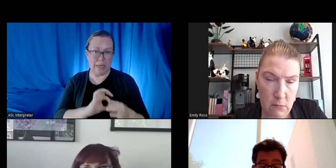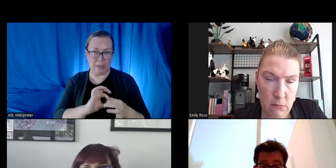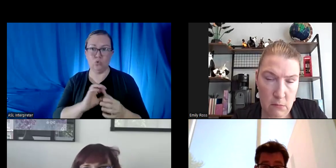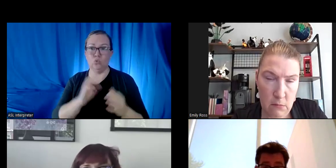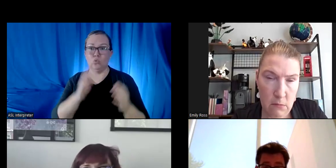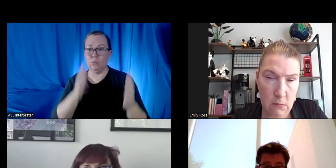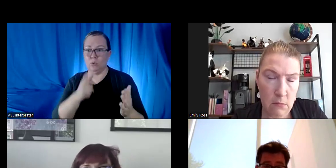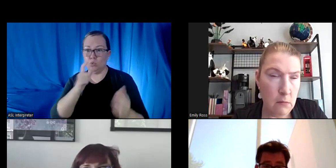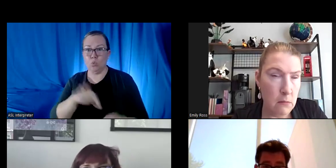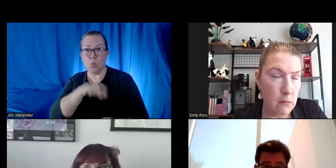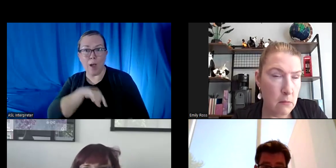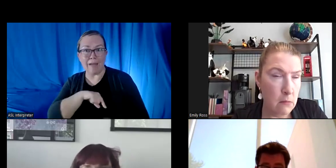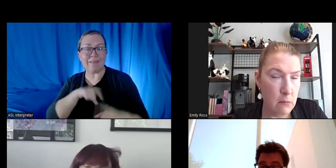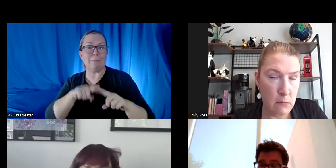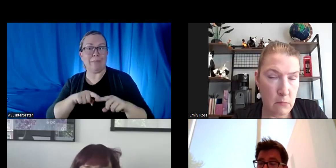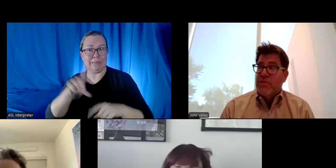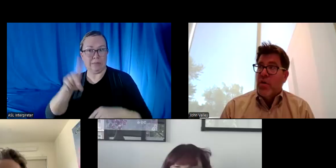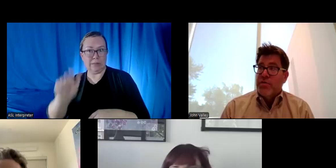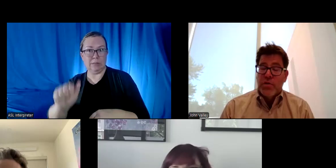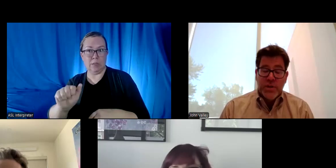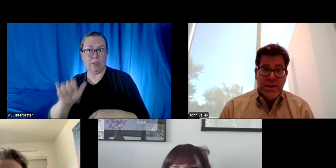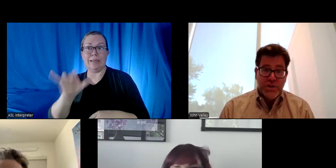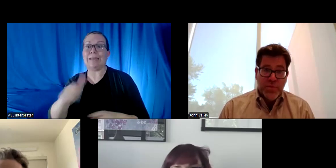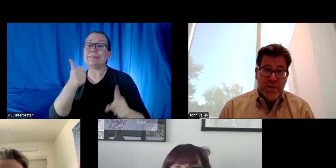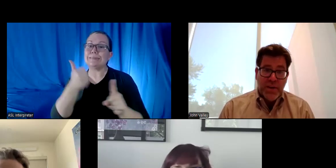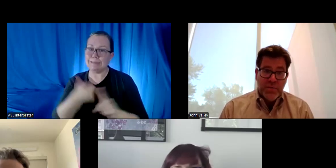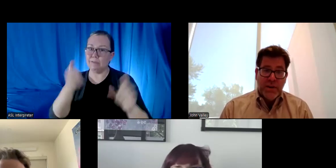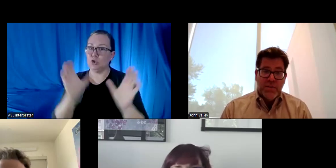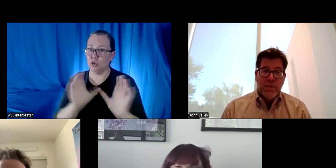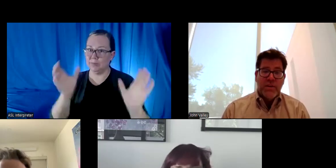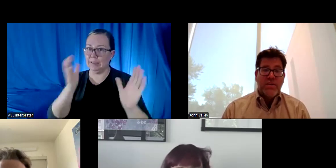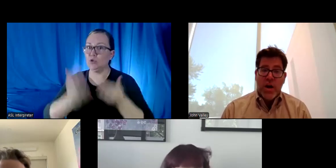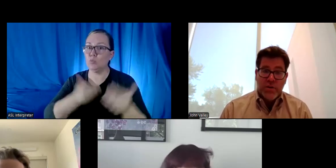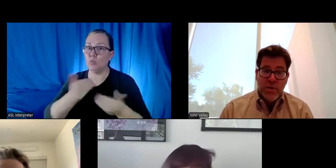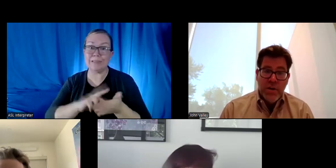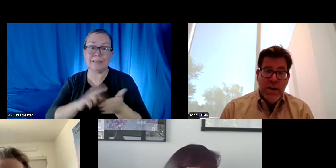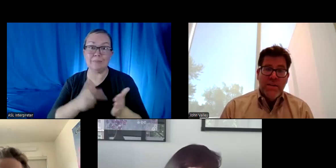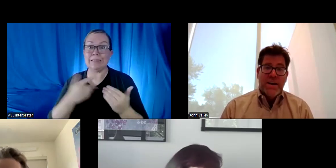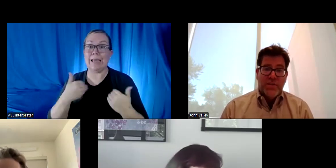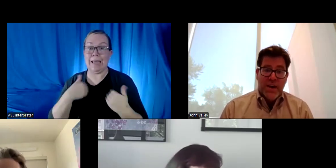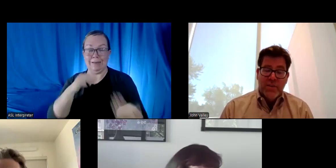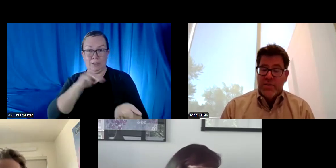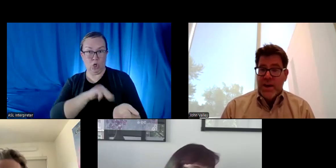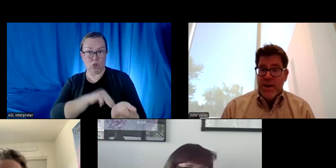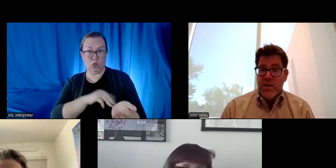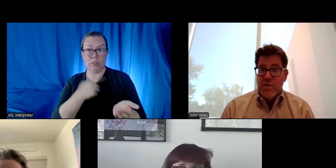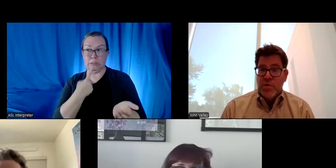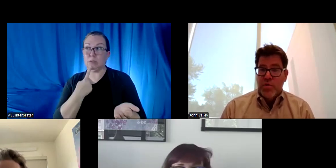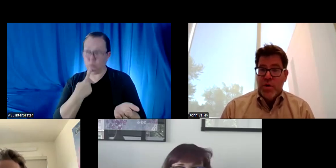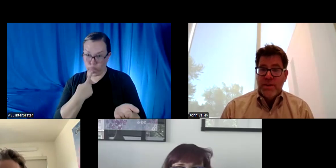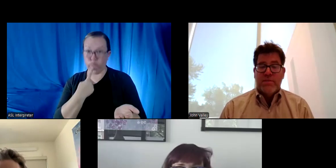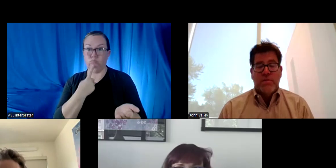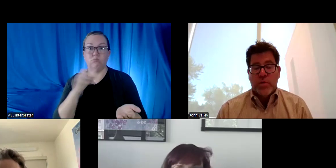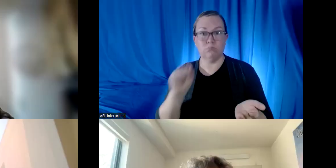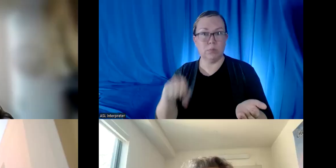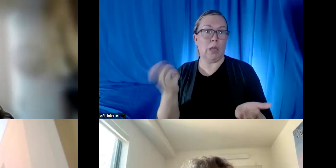is qualified based on their disability, it's a self-certification process, meaning there is a doctor that says that